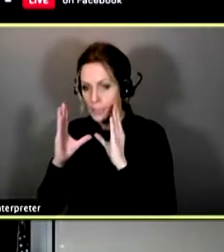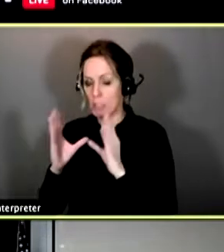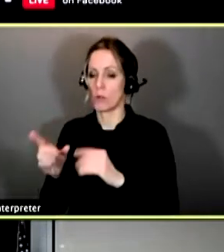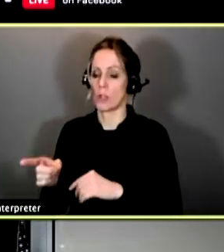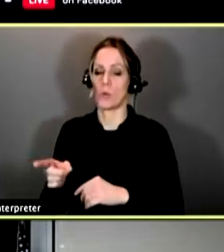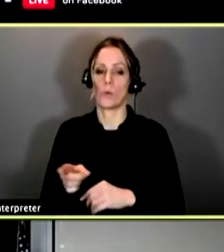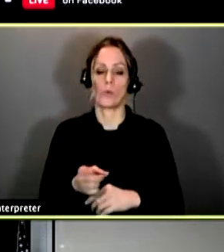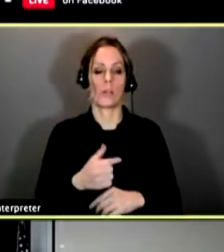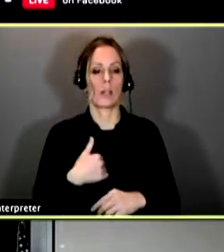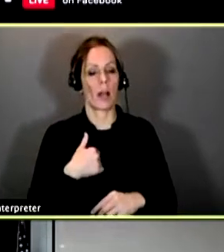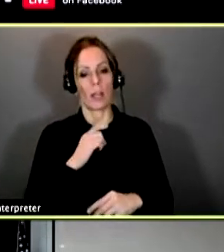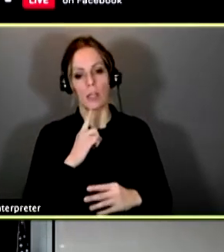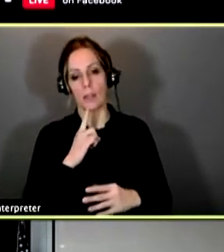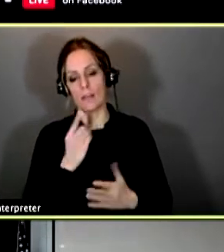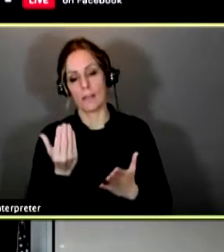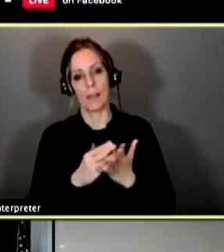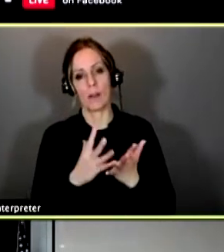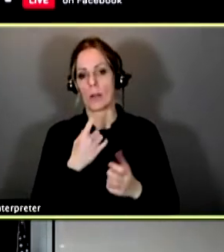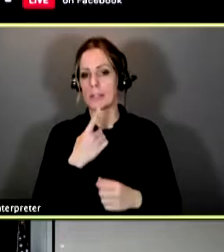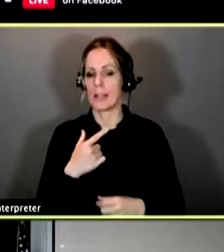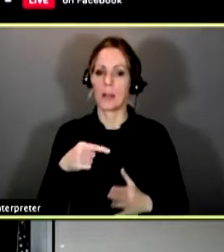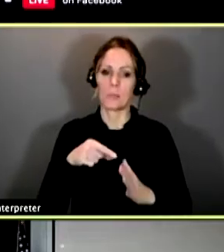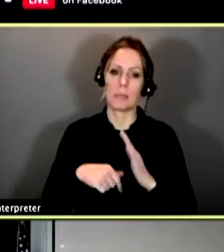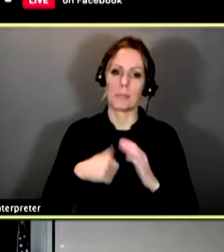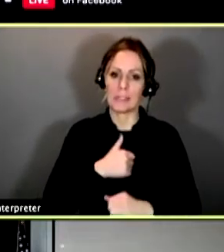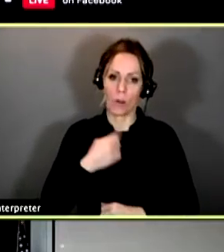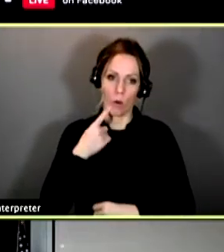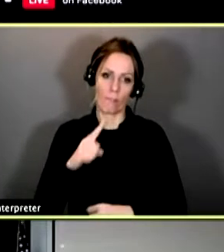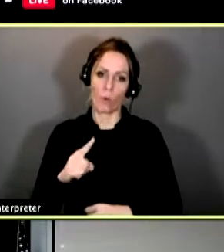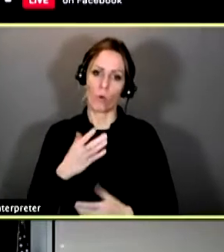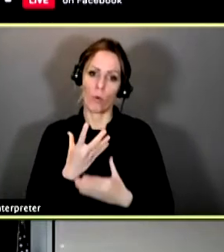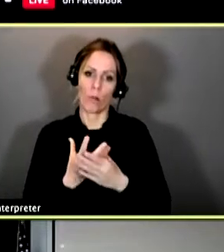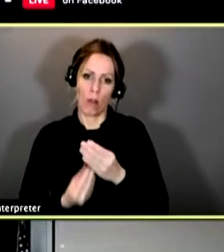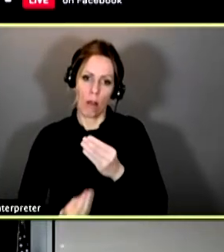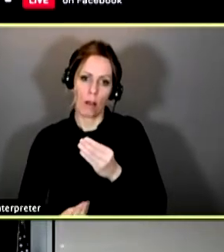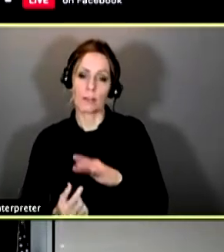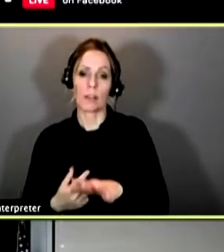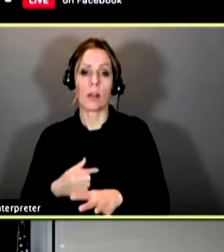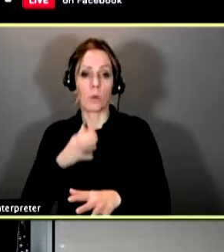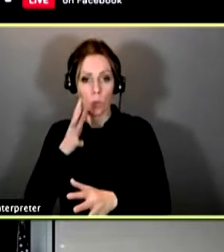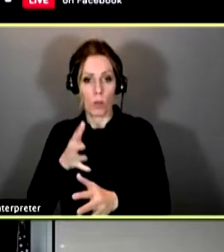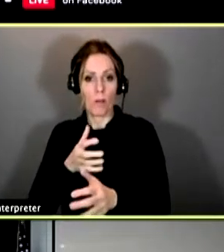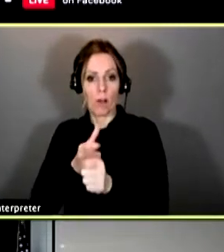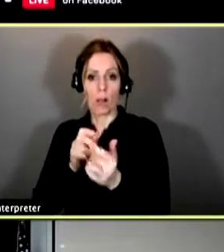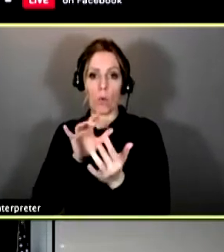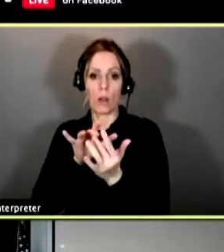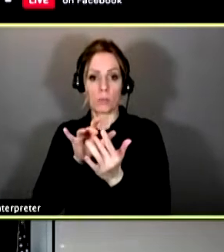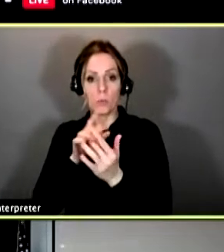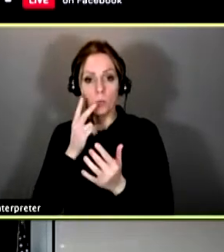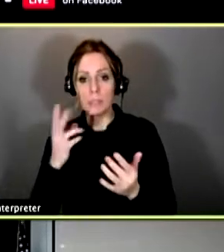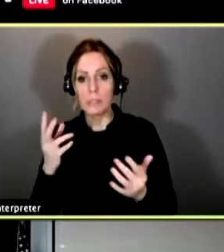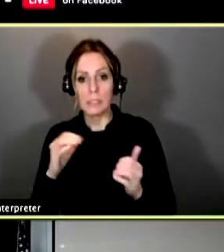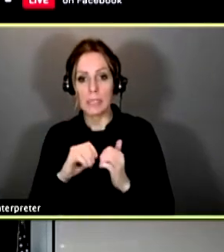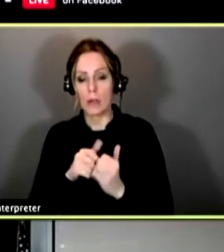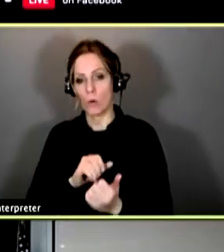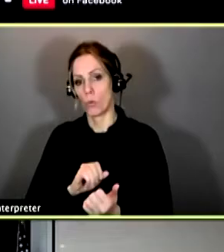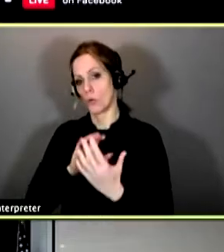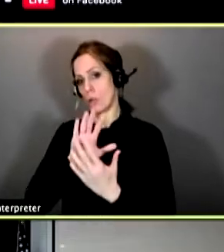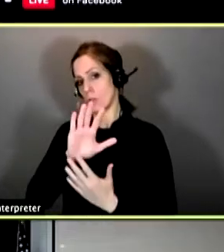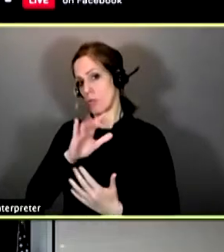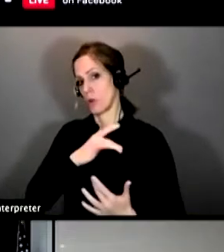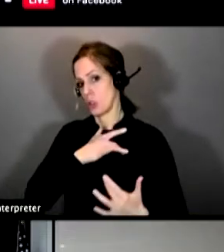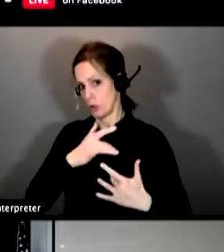loss. And know that we will be following up with you to see what can be done to address the concerns that you have. Thank you very much for calling